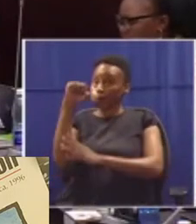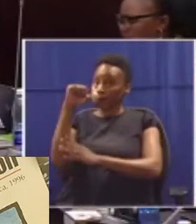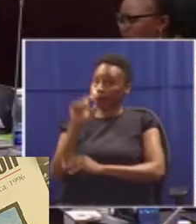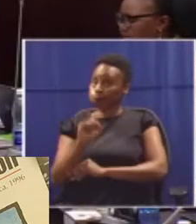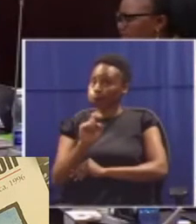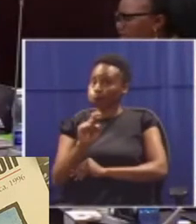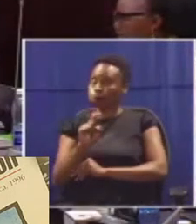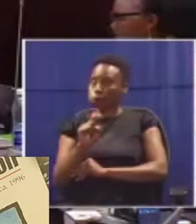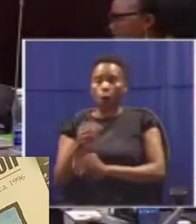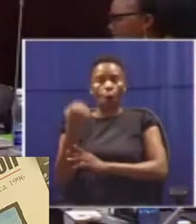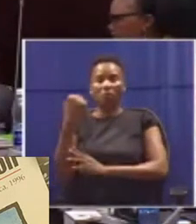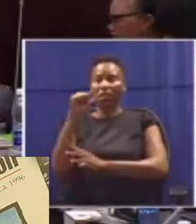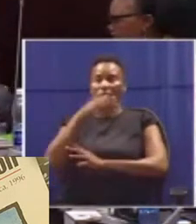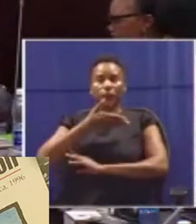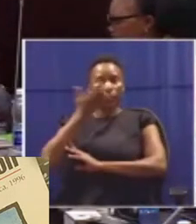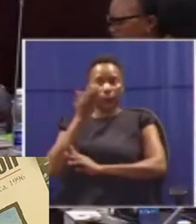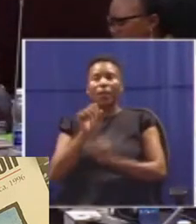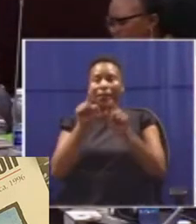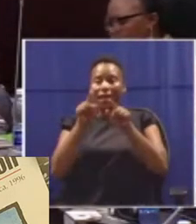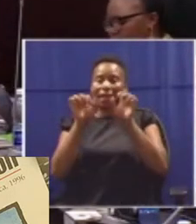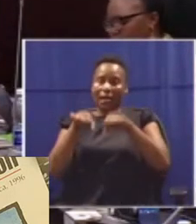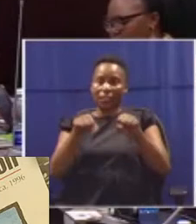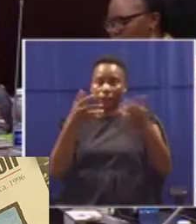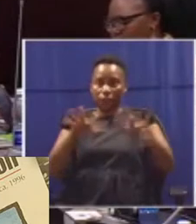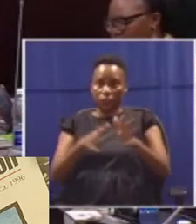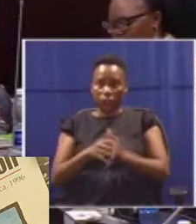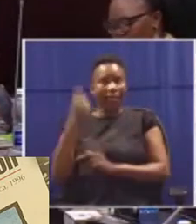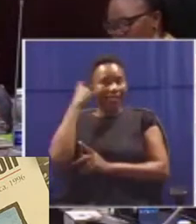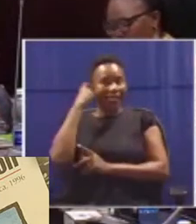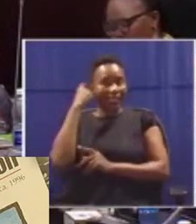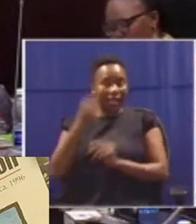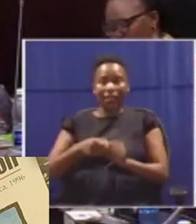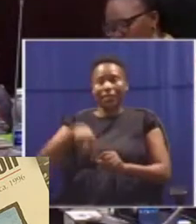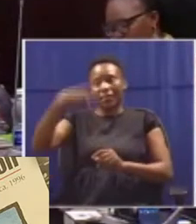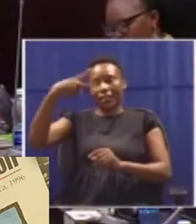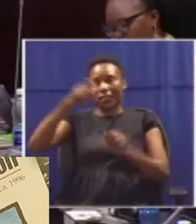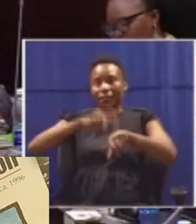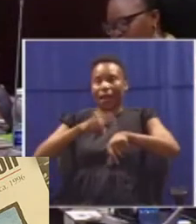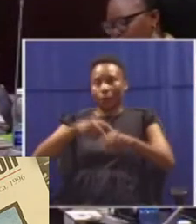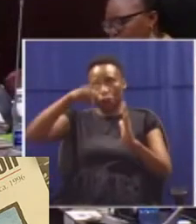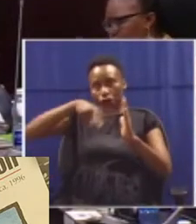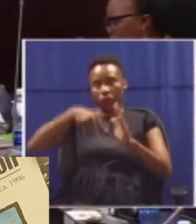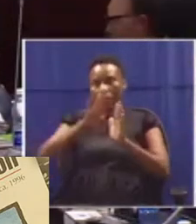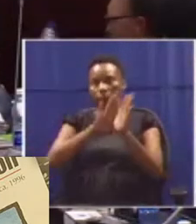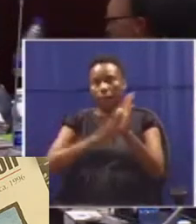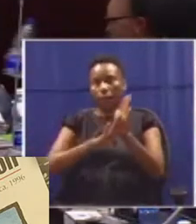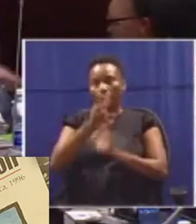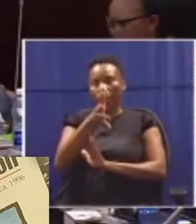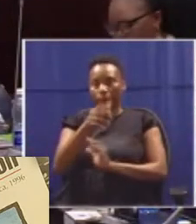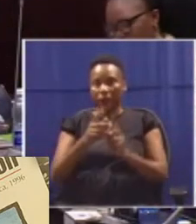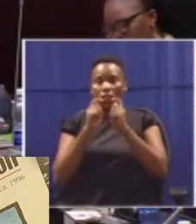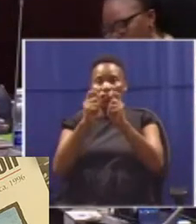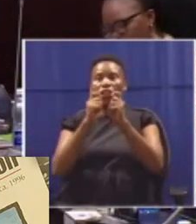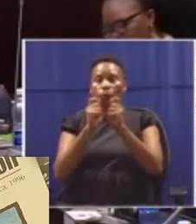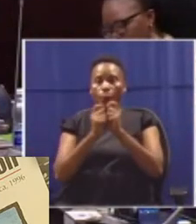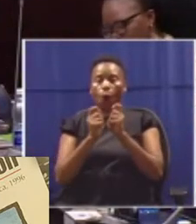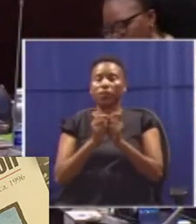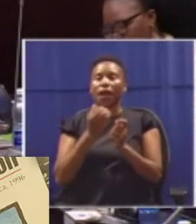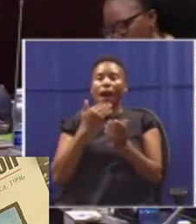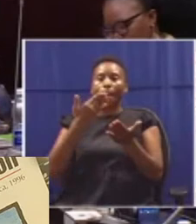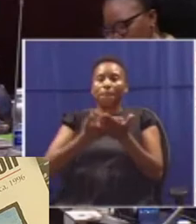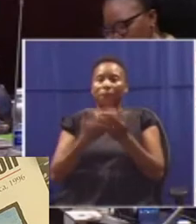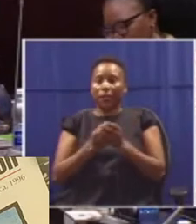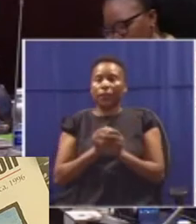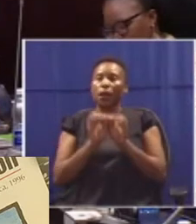There's no objections. It's thus agreed to, and the Secretary will read the bill a second time. Transport Appeal Tribunal Amendment